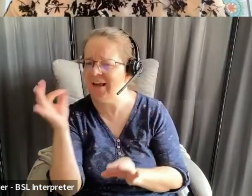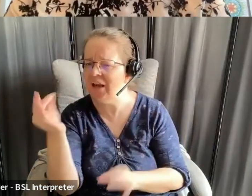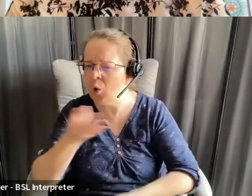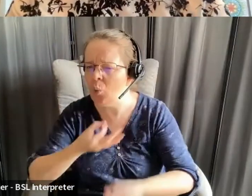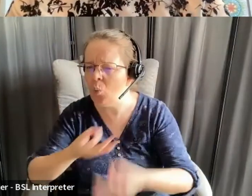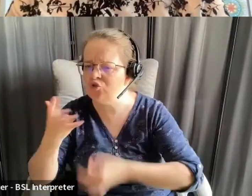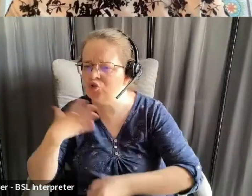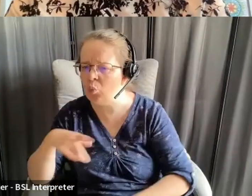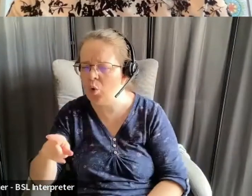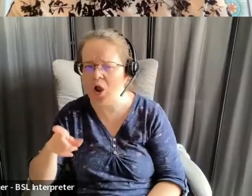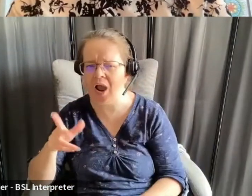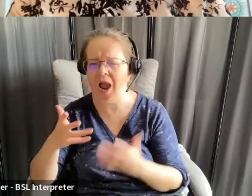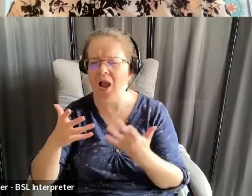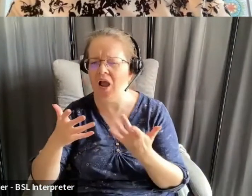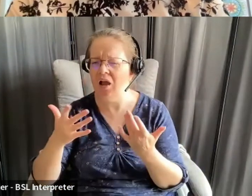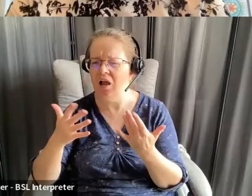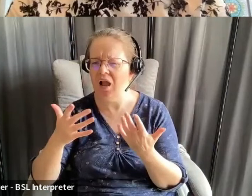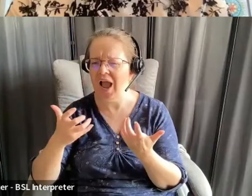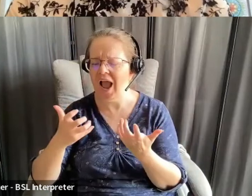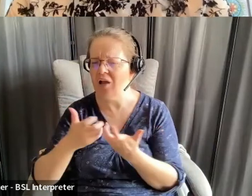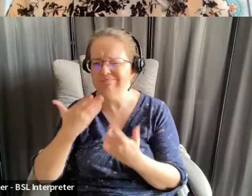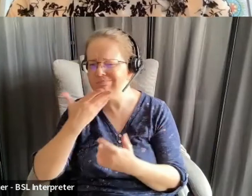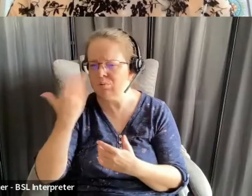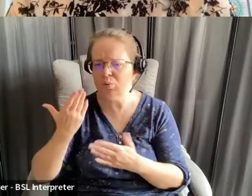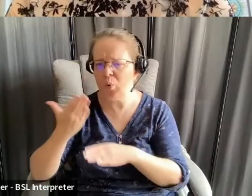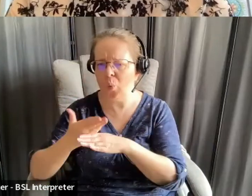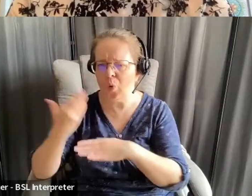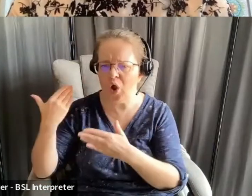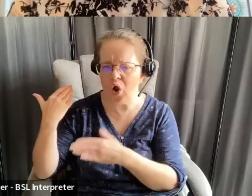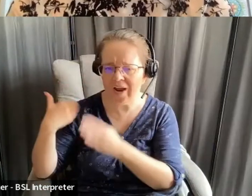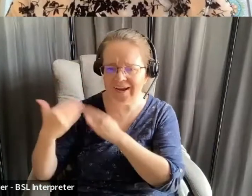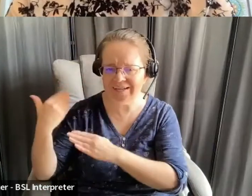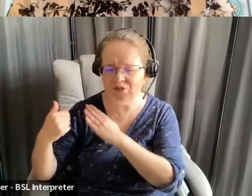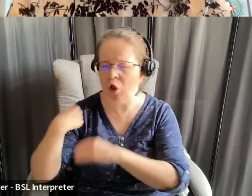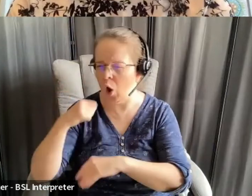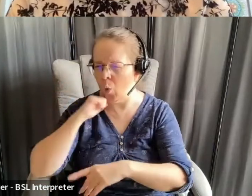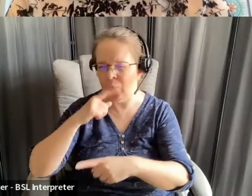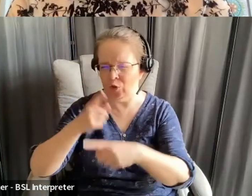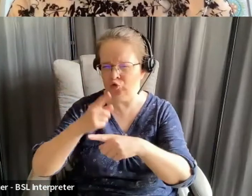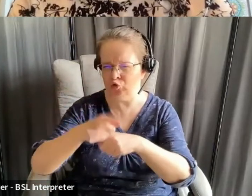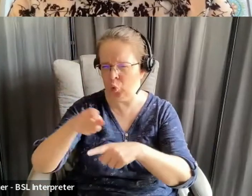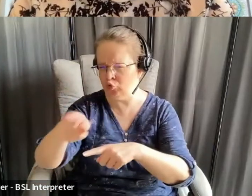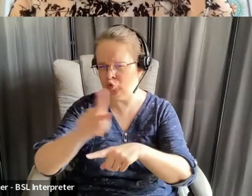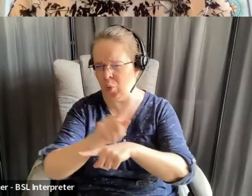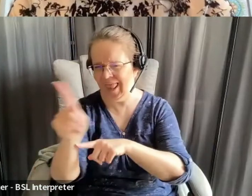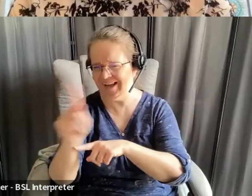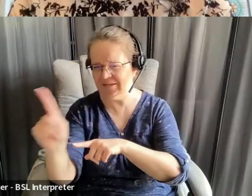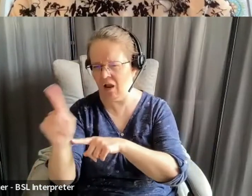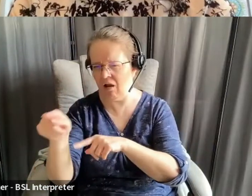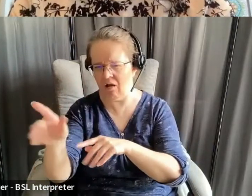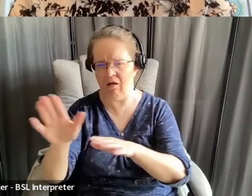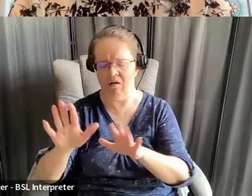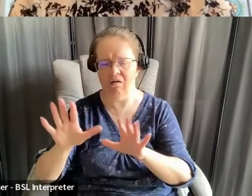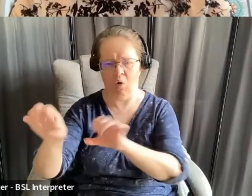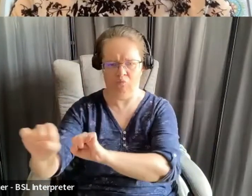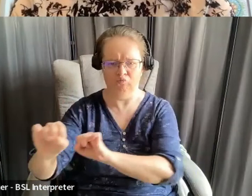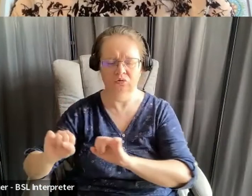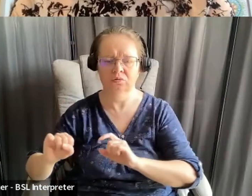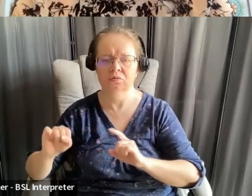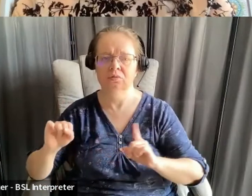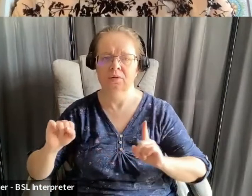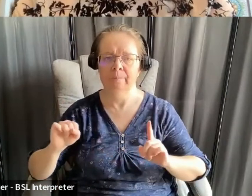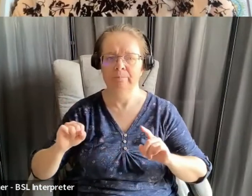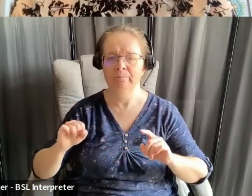ask about not having work history and how we build that. I think I'll be talking to you a little bit later on that. So we're